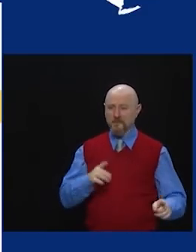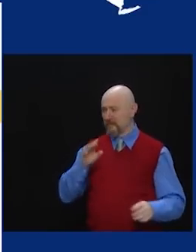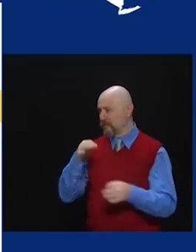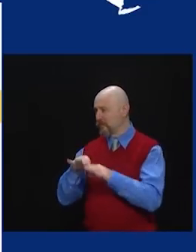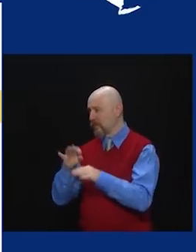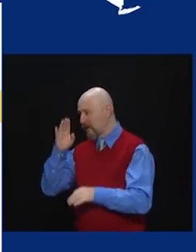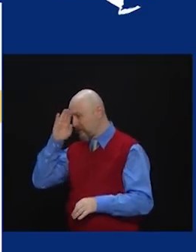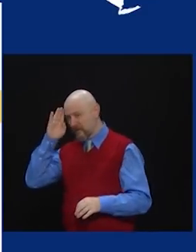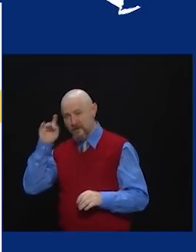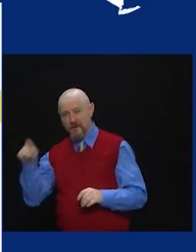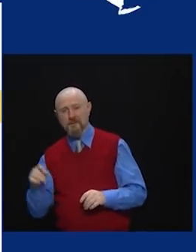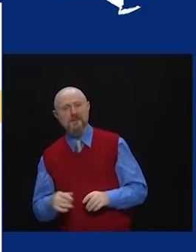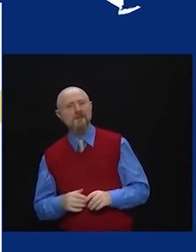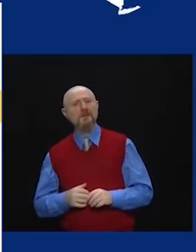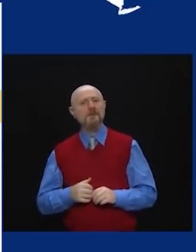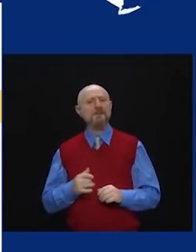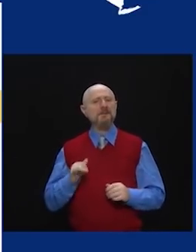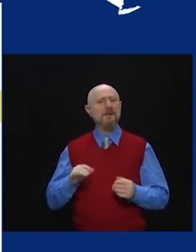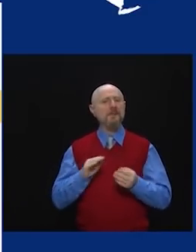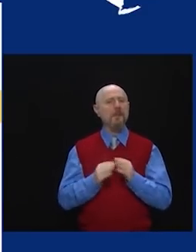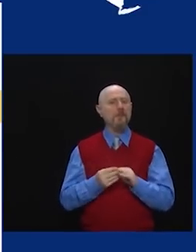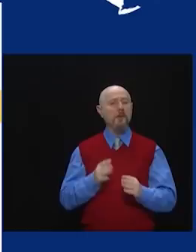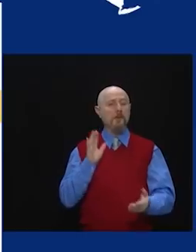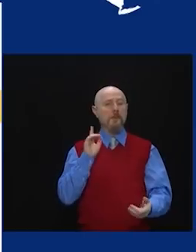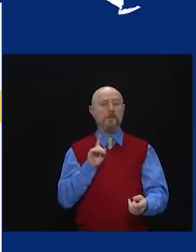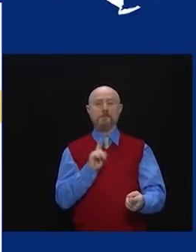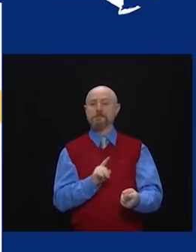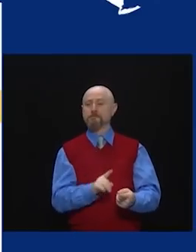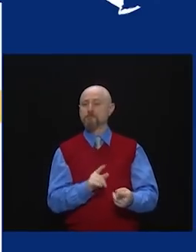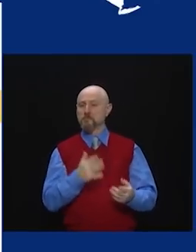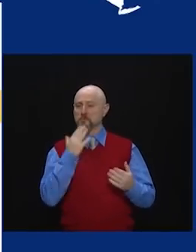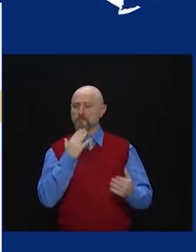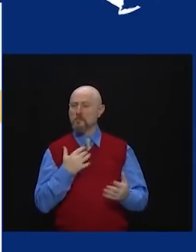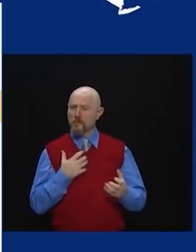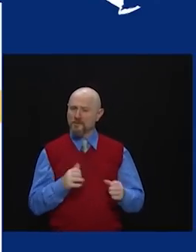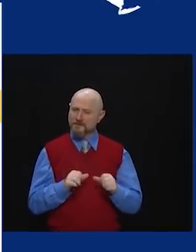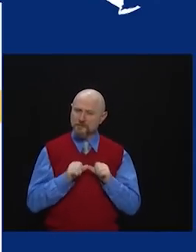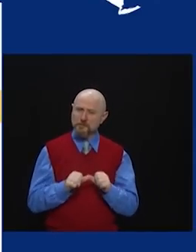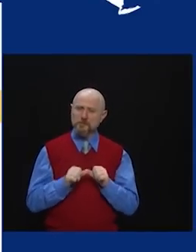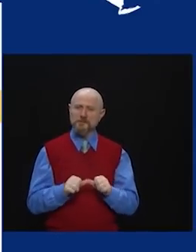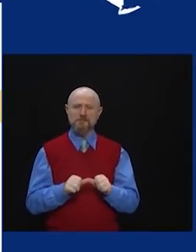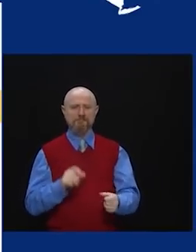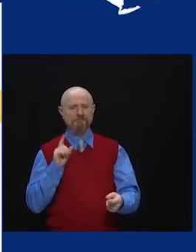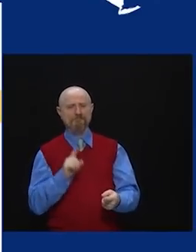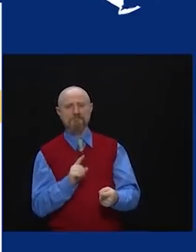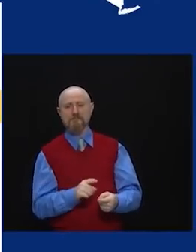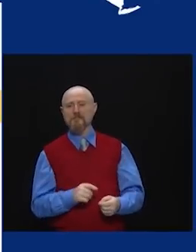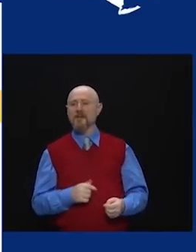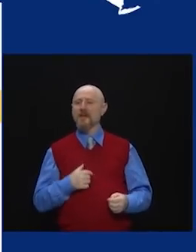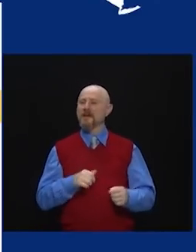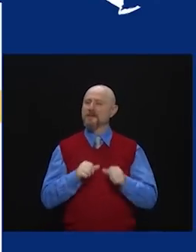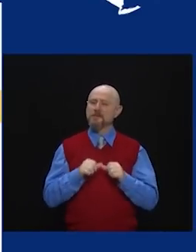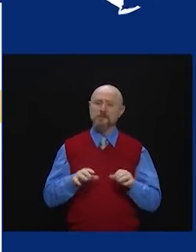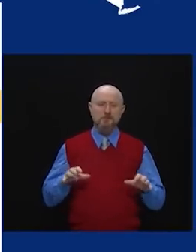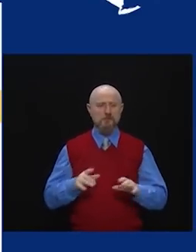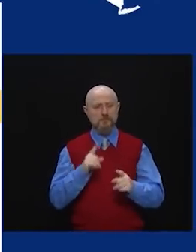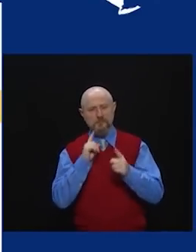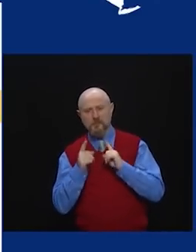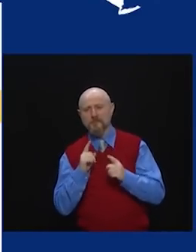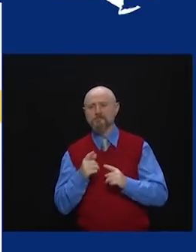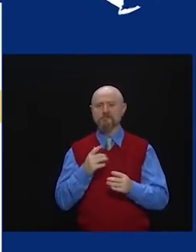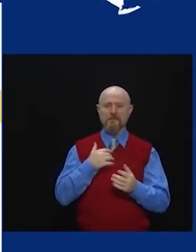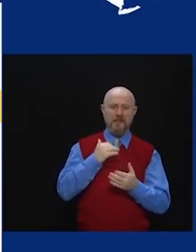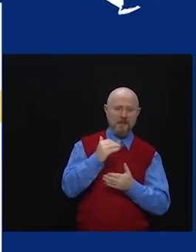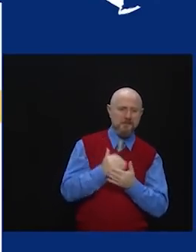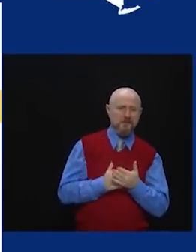decline. We are in constant communication, and every week we assess who's on or off this list, but letting them know, all the different ways they